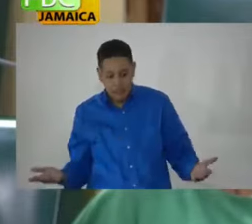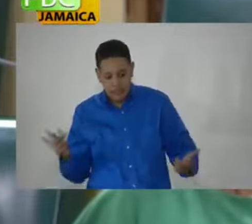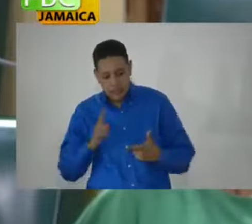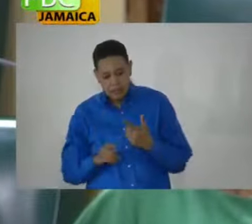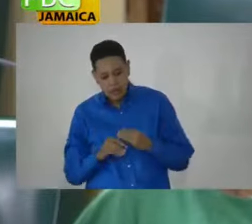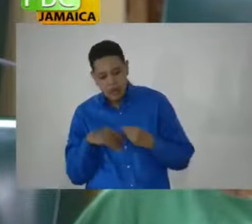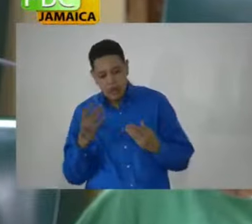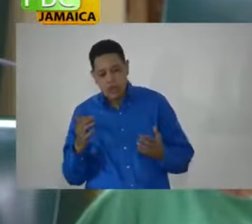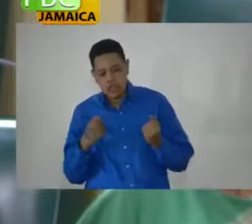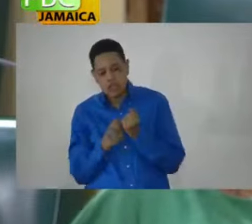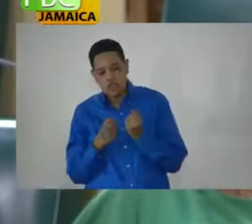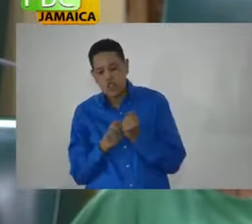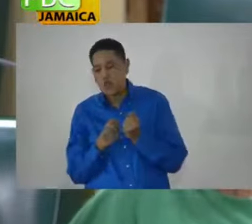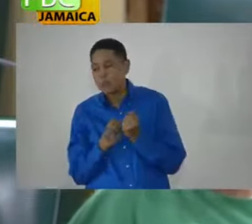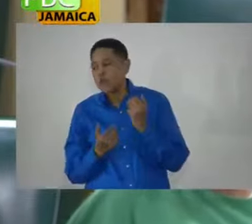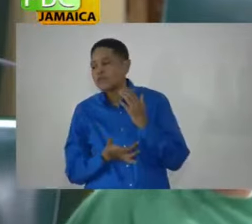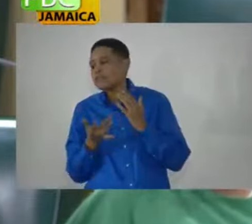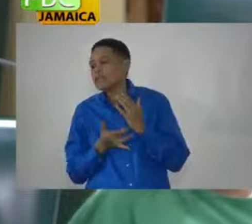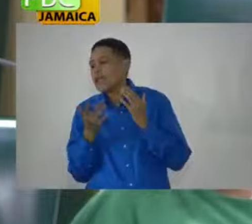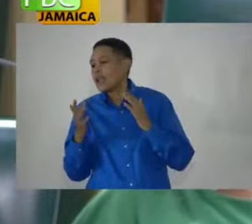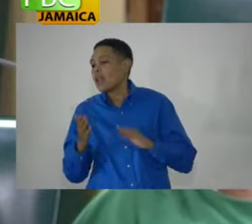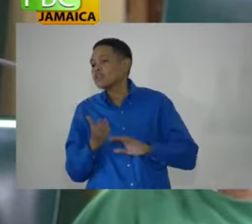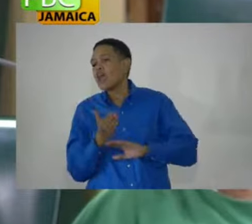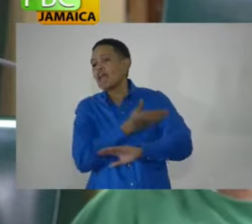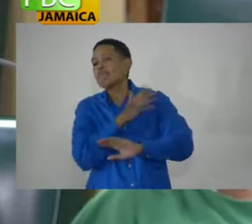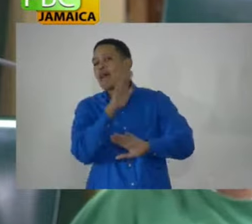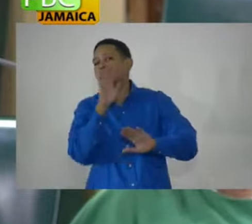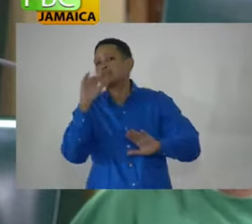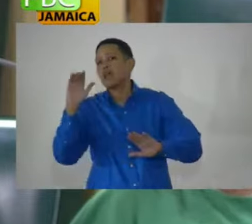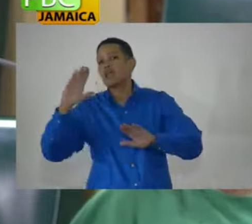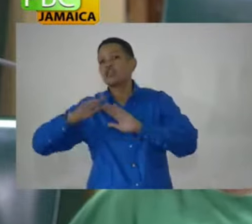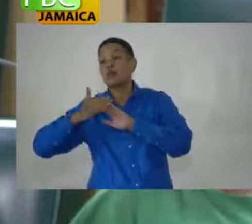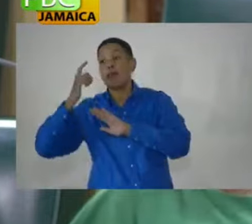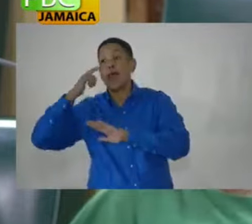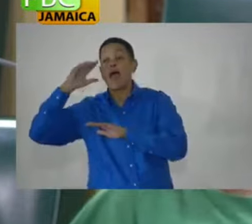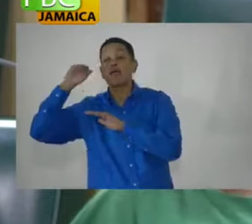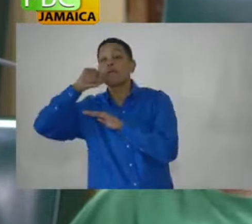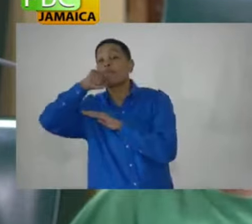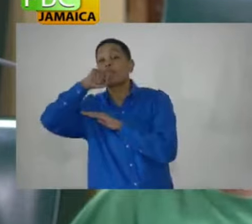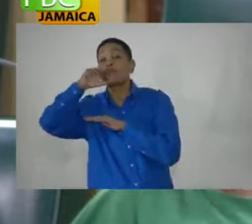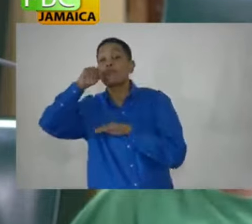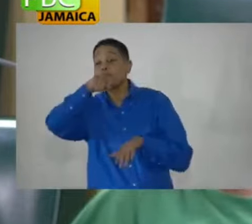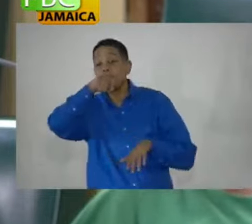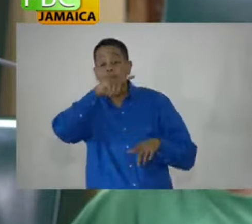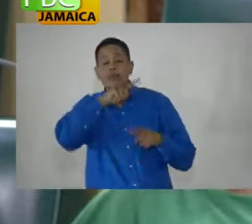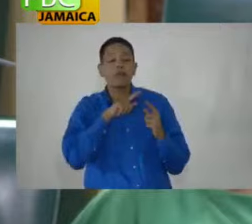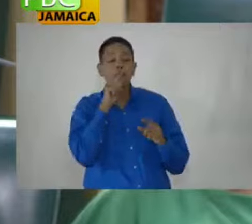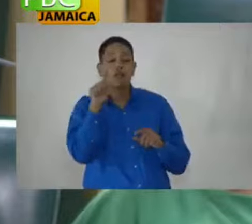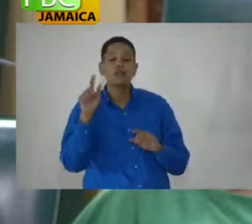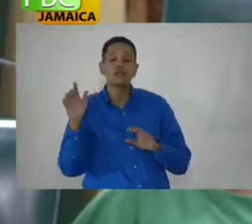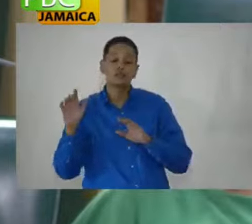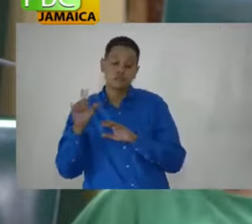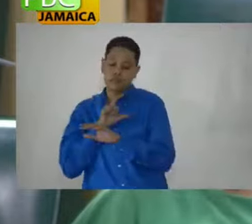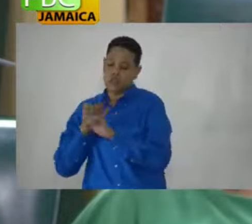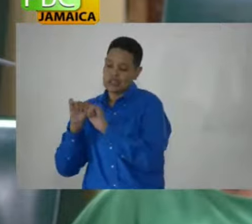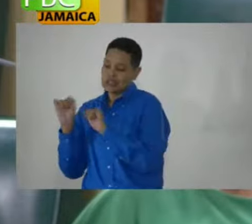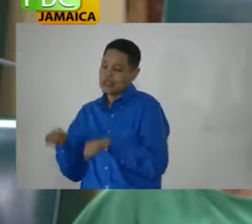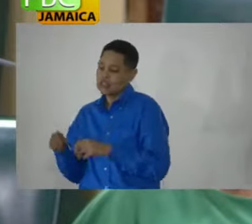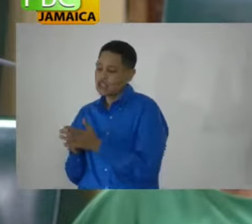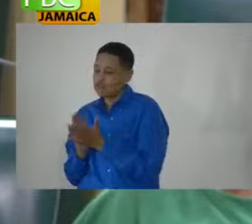and support technological advances like Jamaica Eye and the Station Records Management